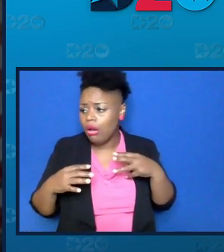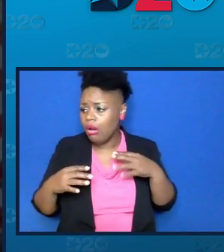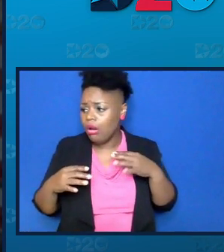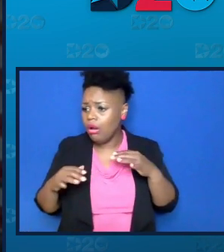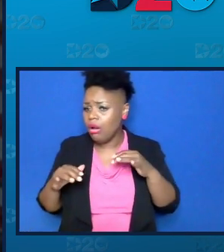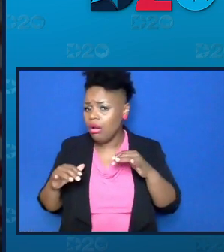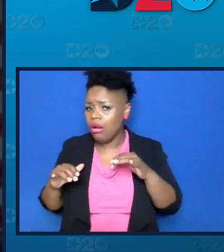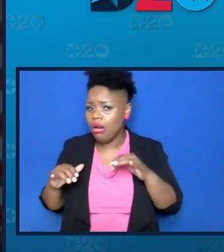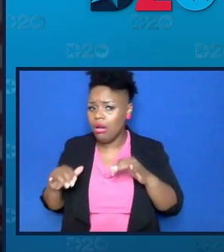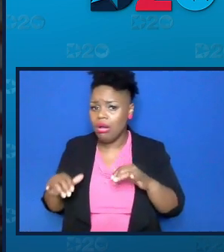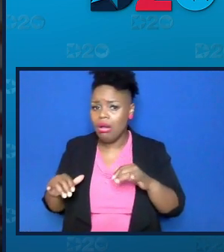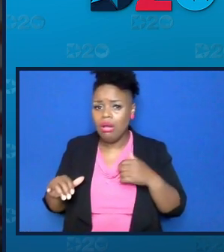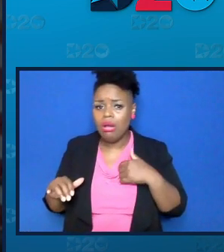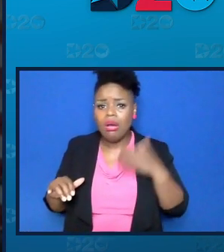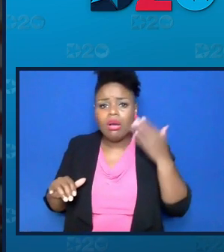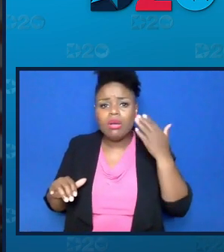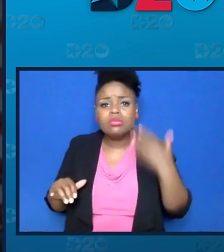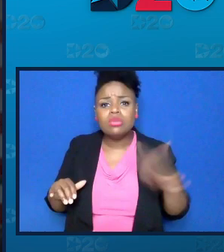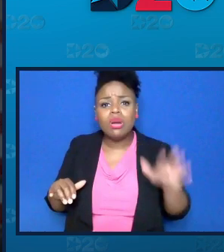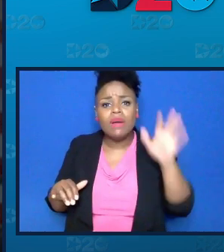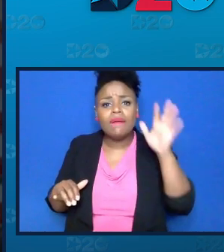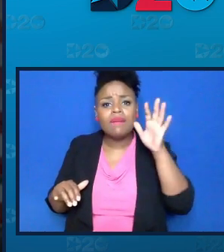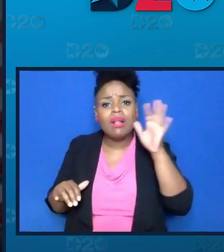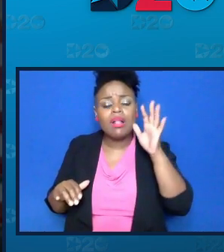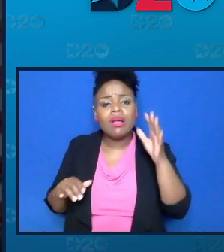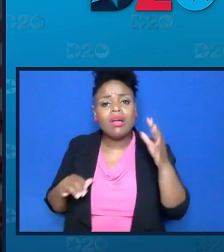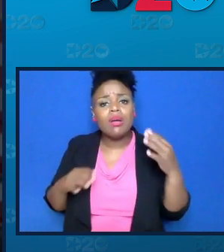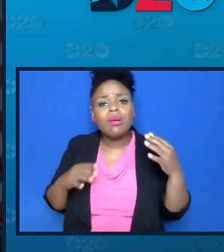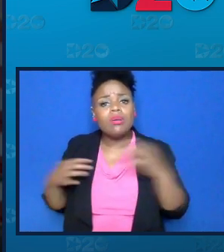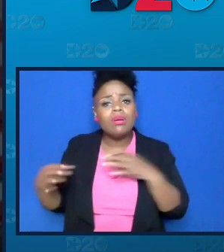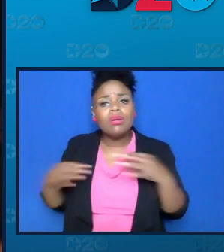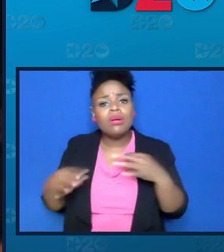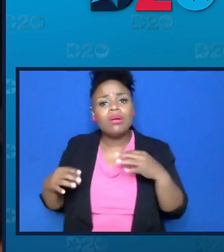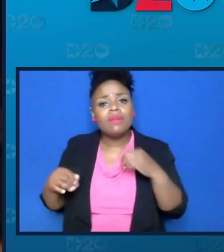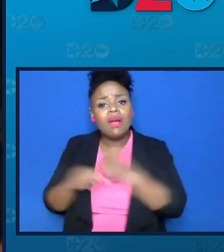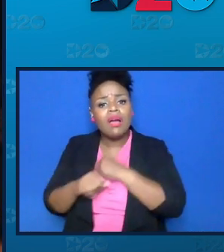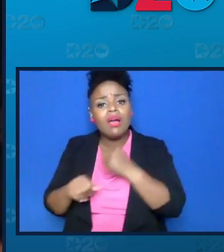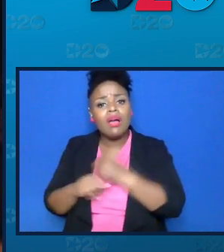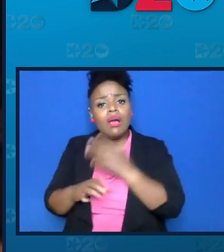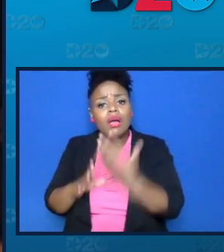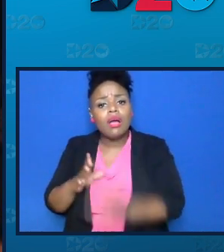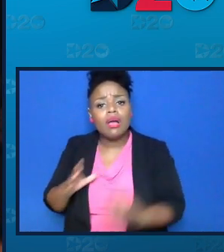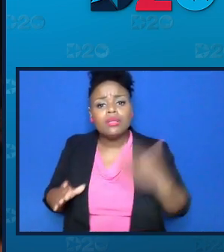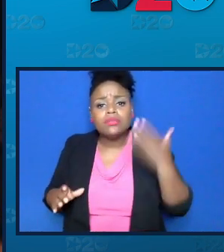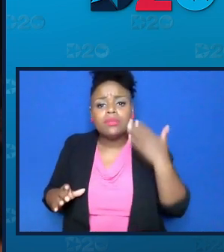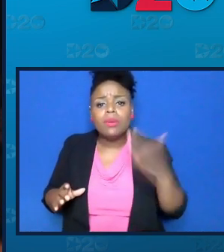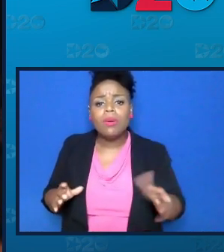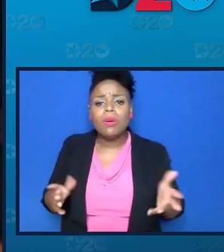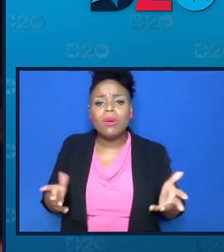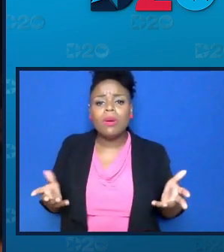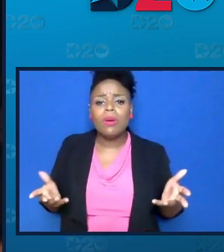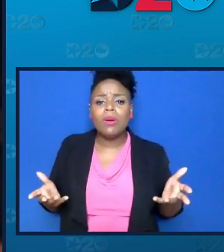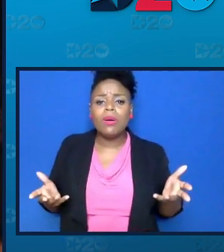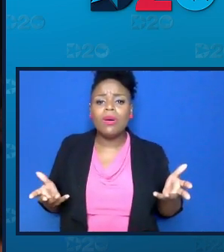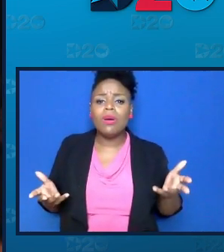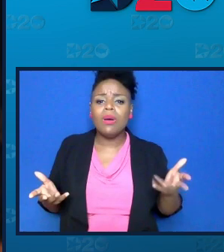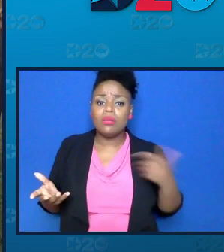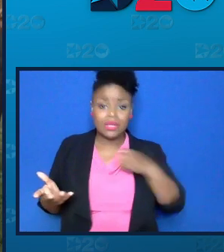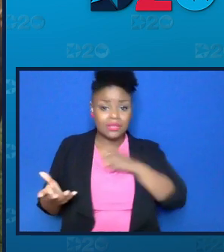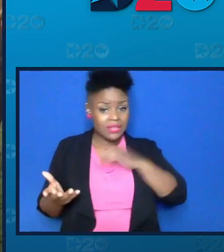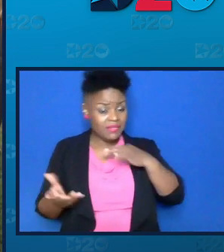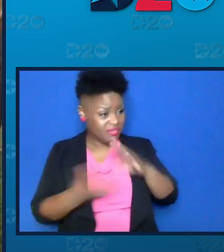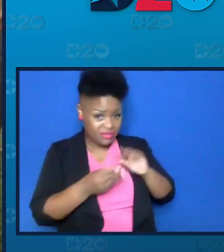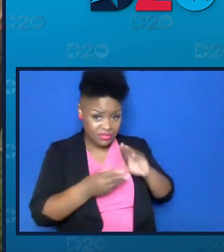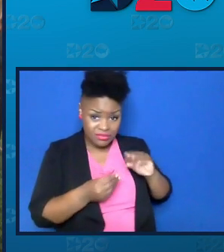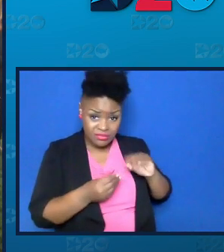had died. And that night I said to my staff, "I'm a teacher. We can do better. We've got to do better to help our military